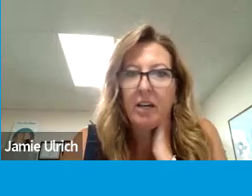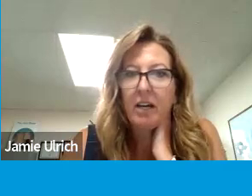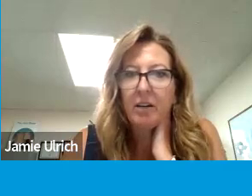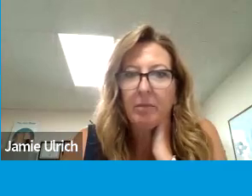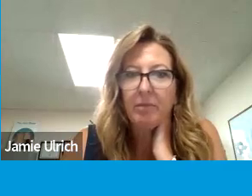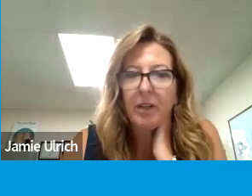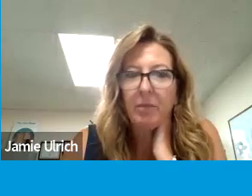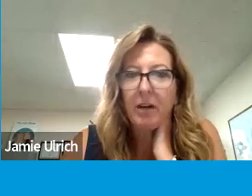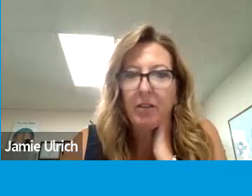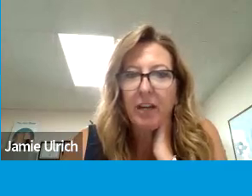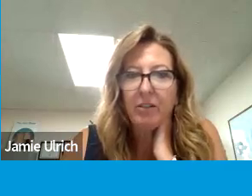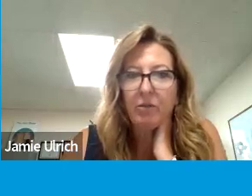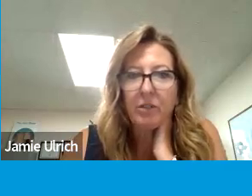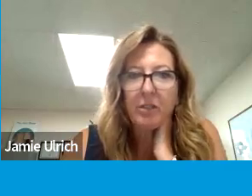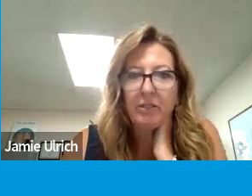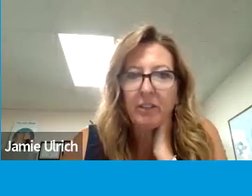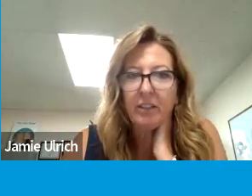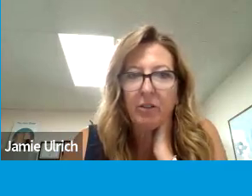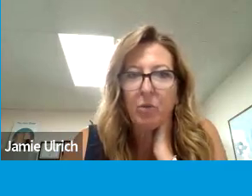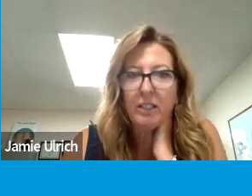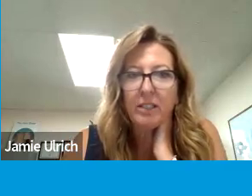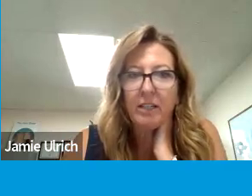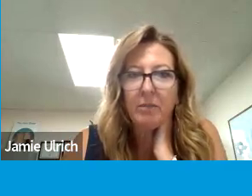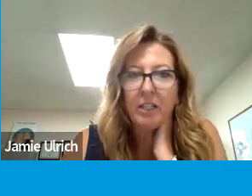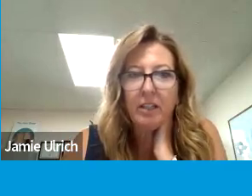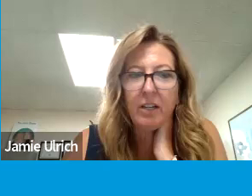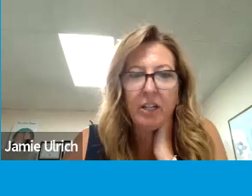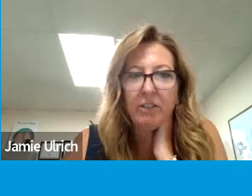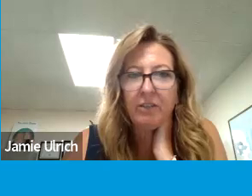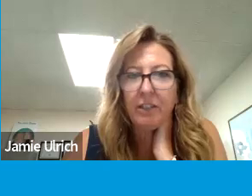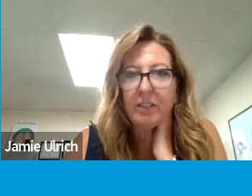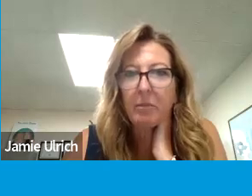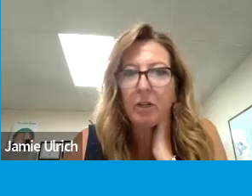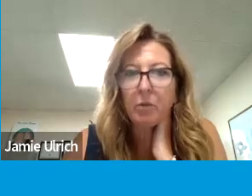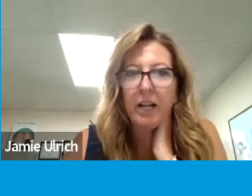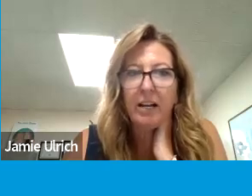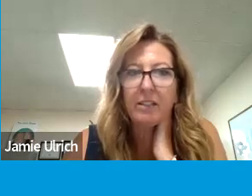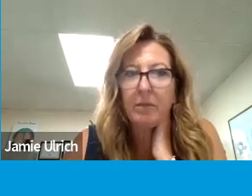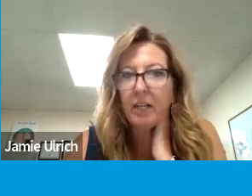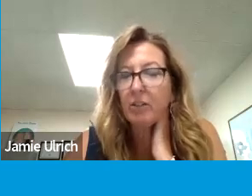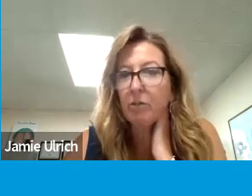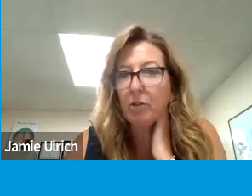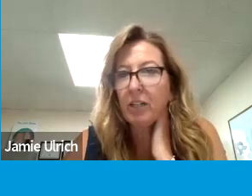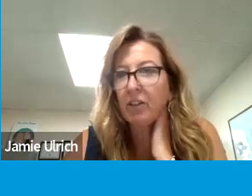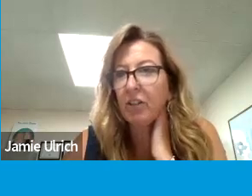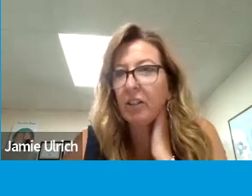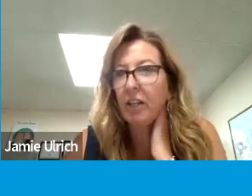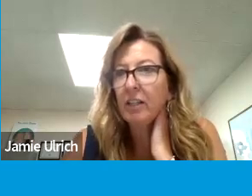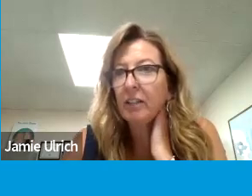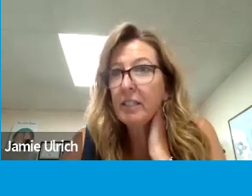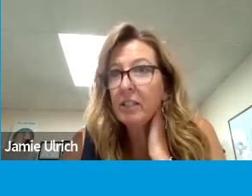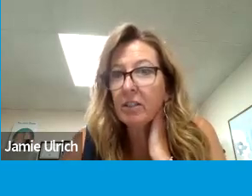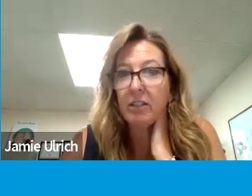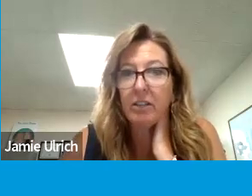comments about that, specifically that one statement in there. If someone were to ask me, I don't know that I